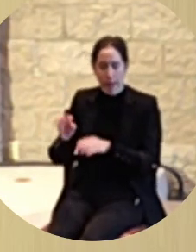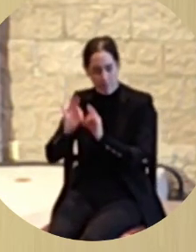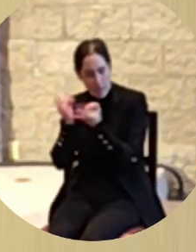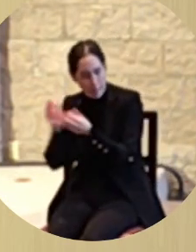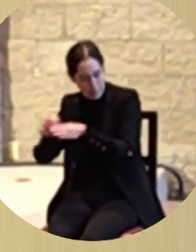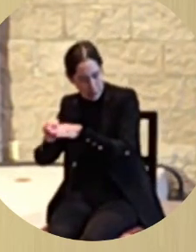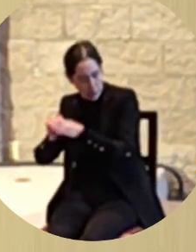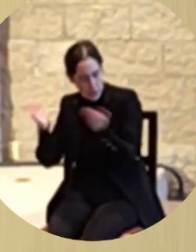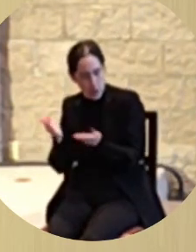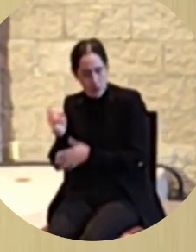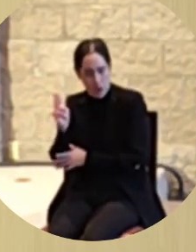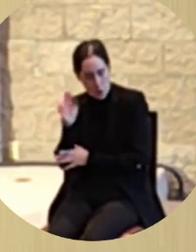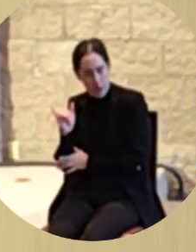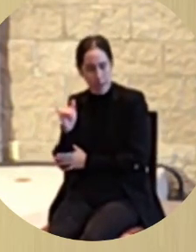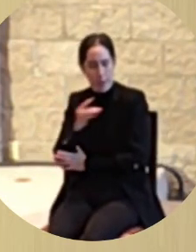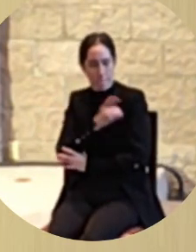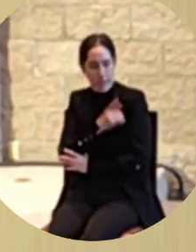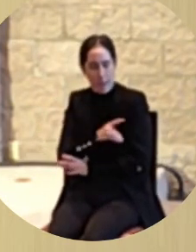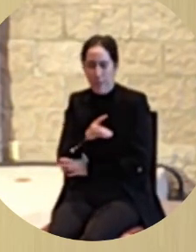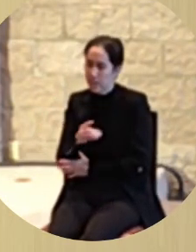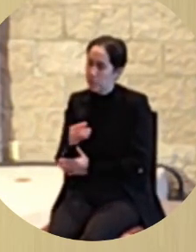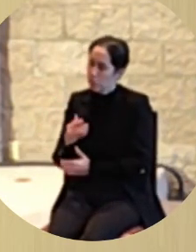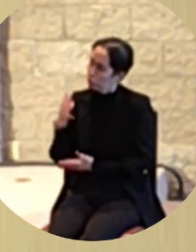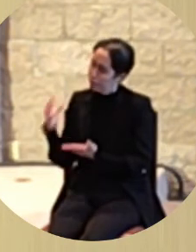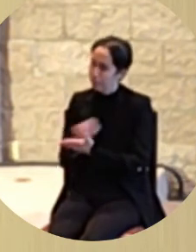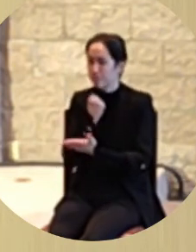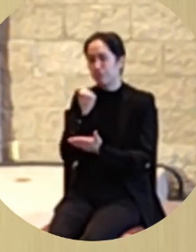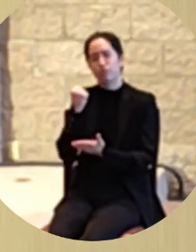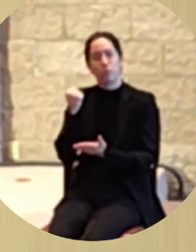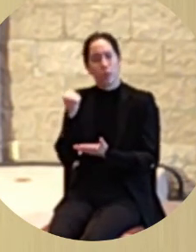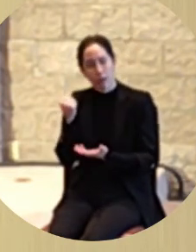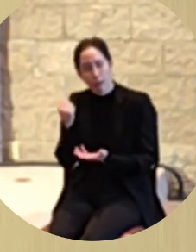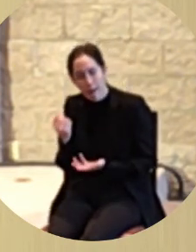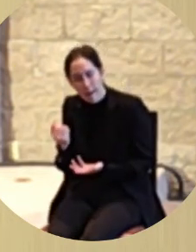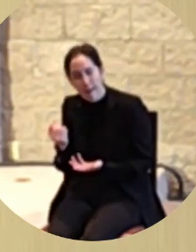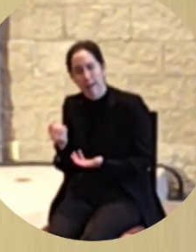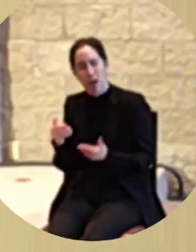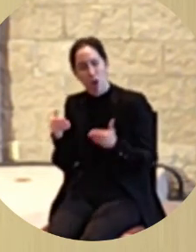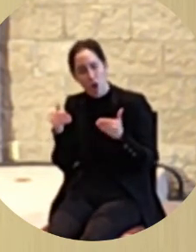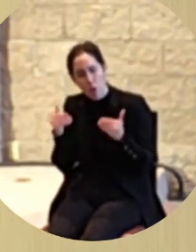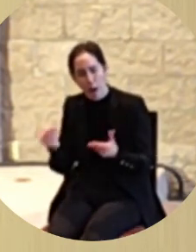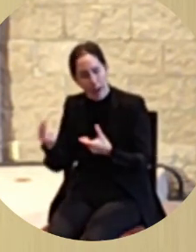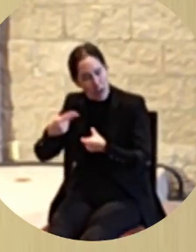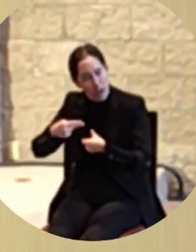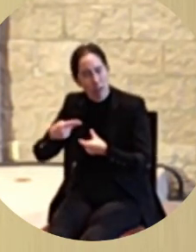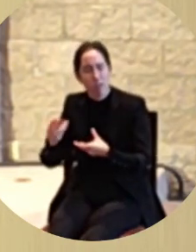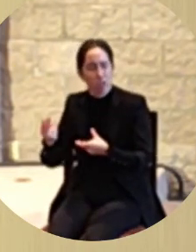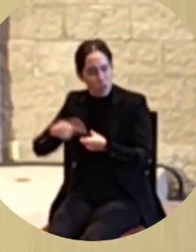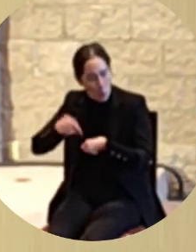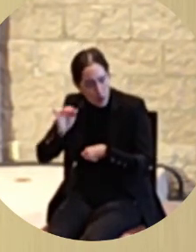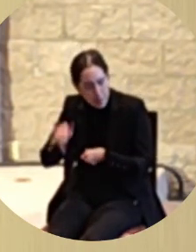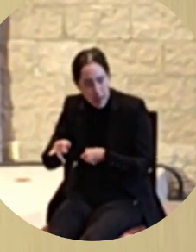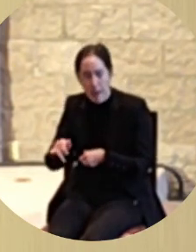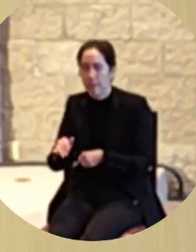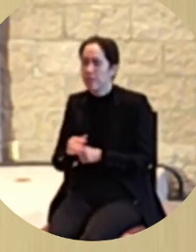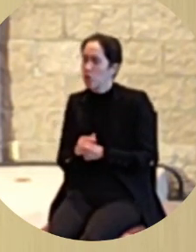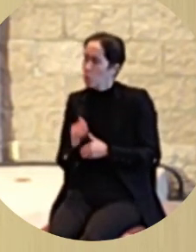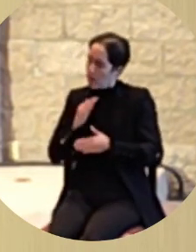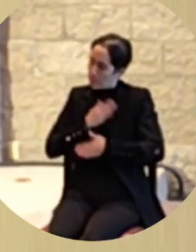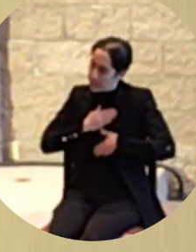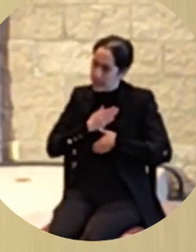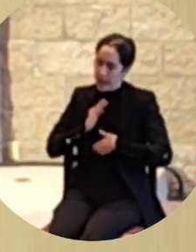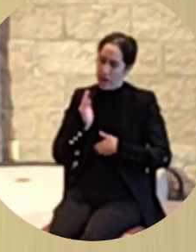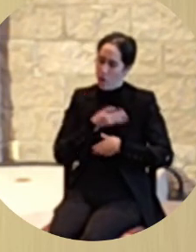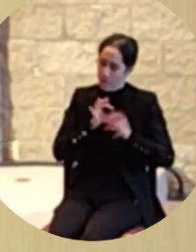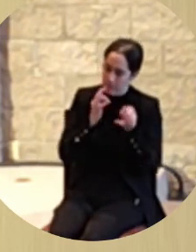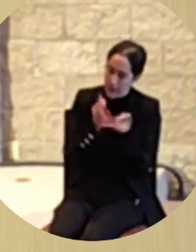take advantage of that. Under our director, Cassidy Meeks, is doing a great job. So we appreciate our families. We appreciate our youth. So at